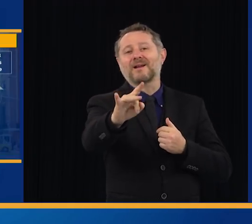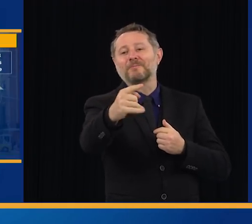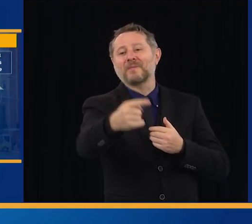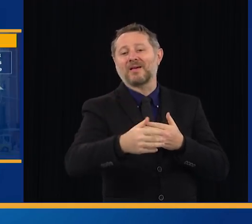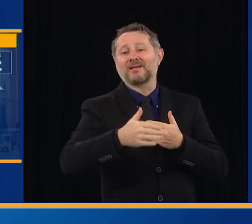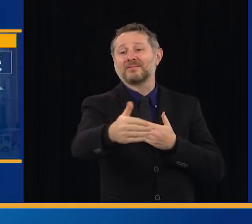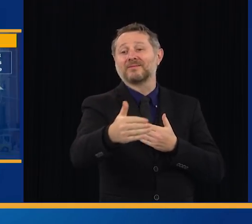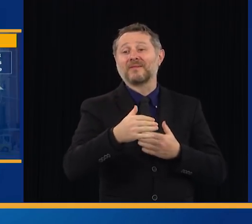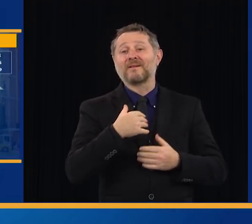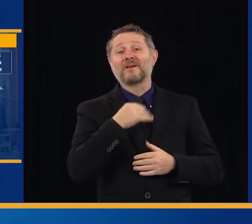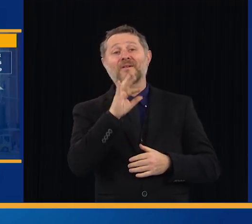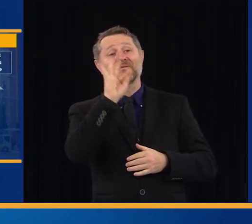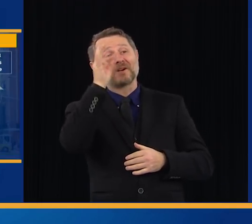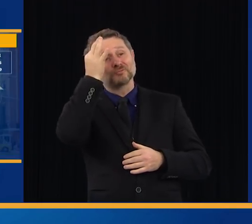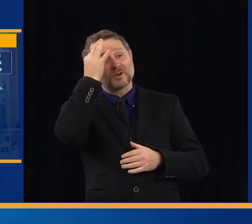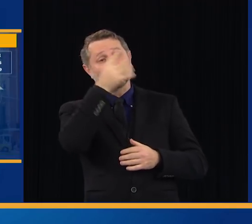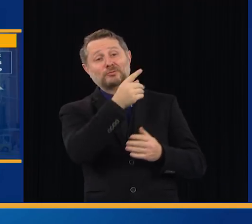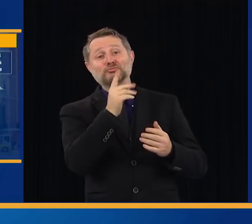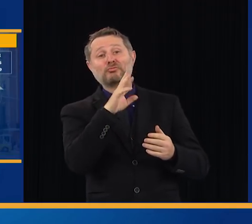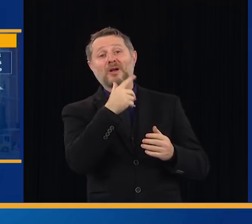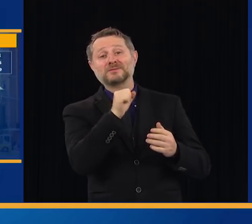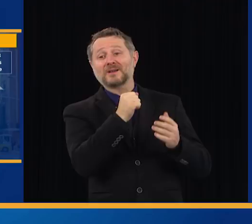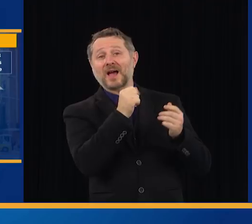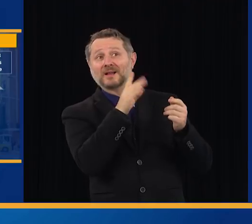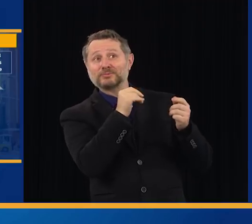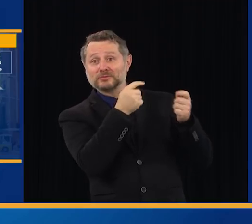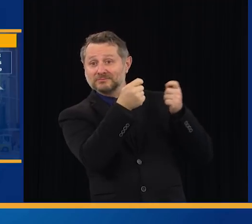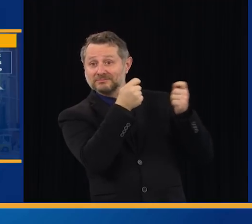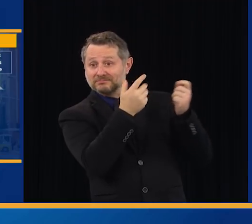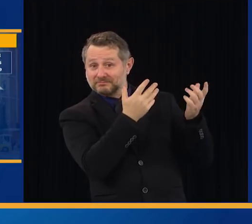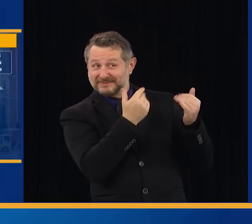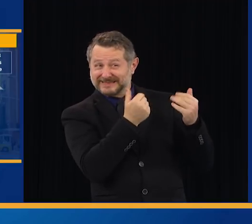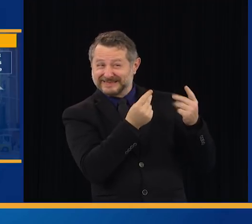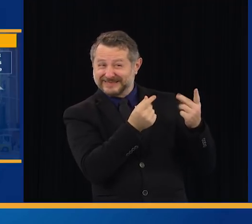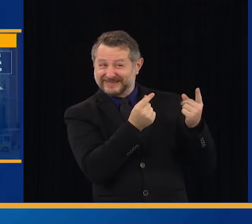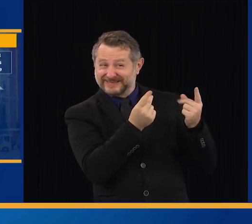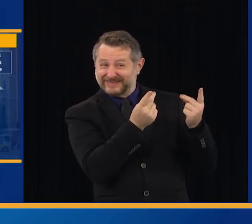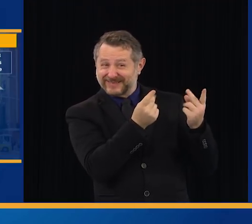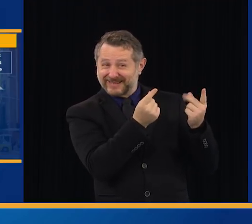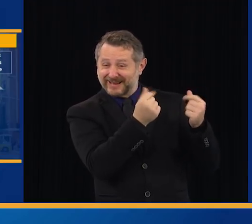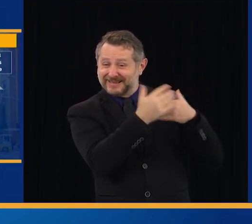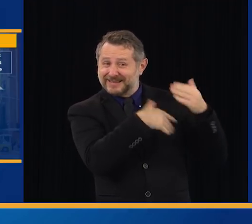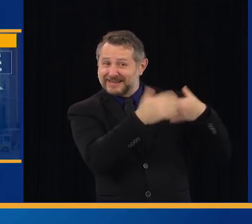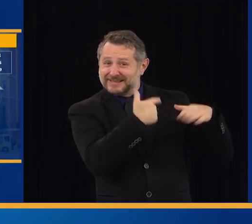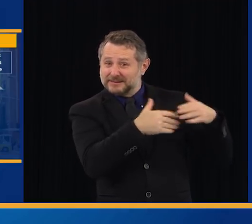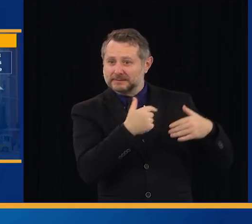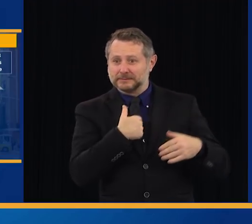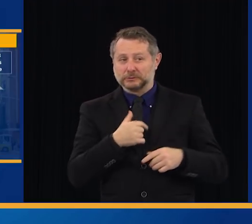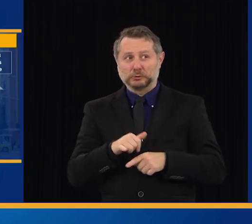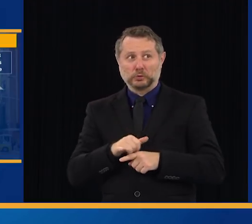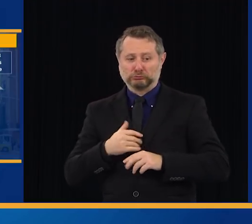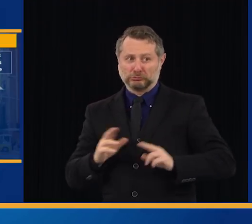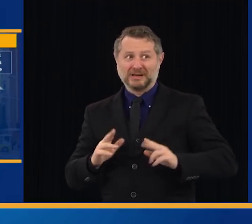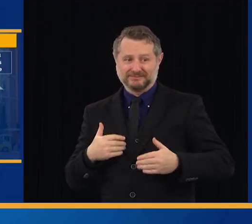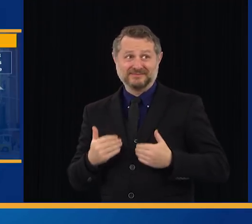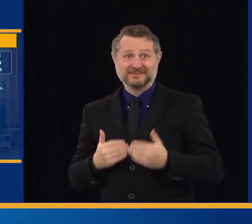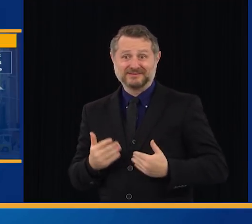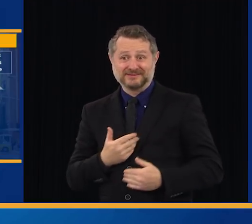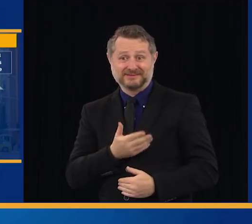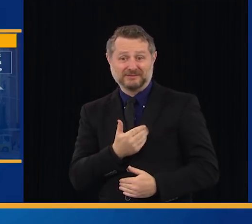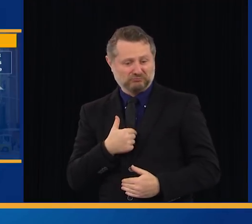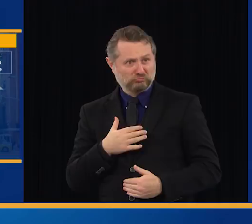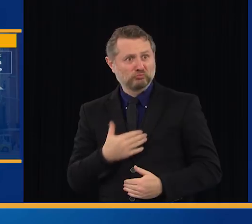how do we accelerate that? How do we expedite it? New York is ready, willing, and able to do that with the